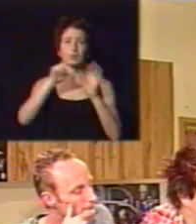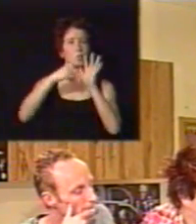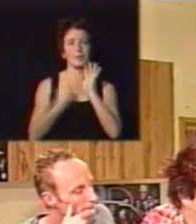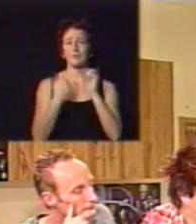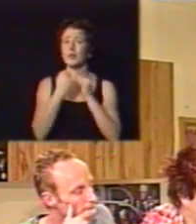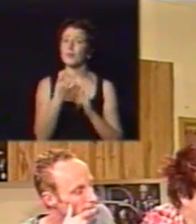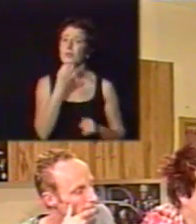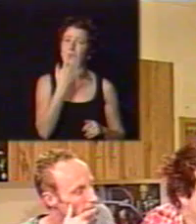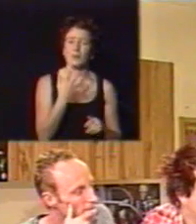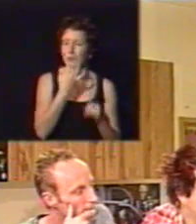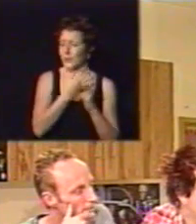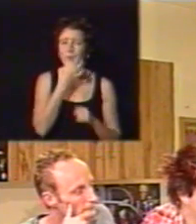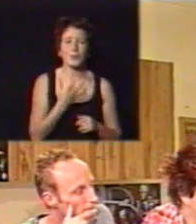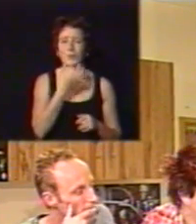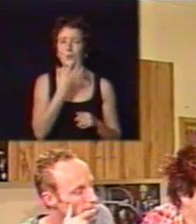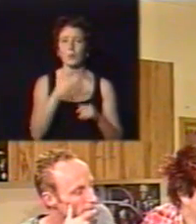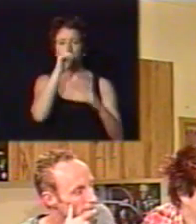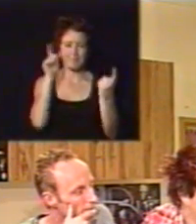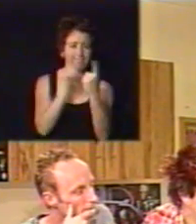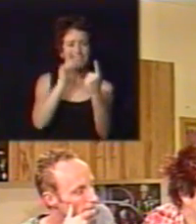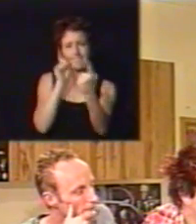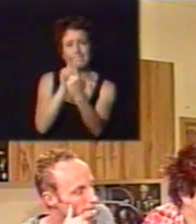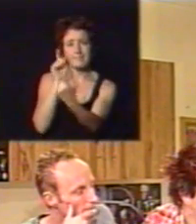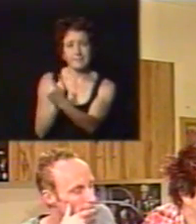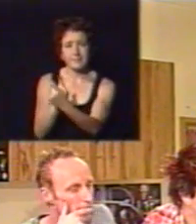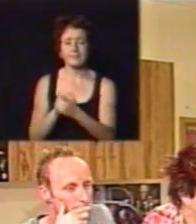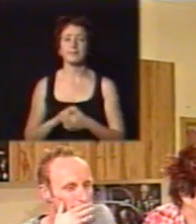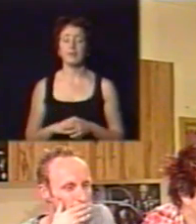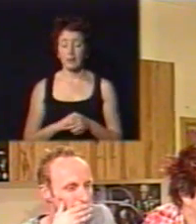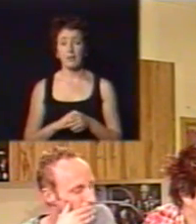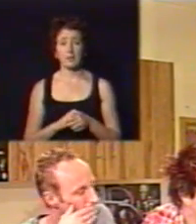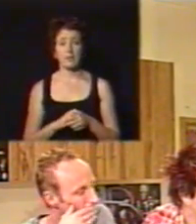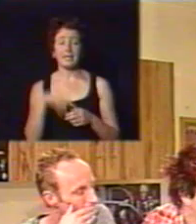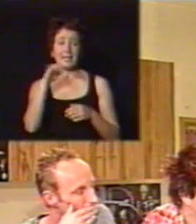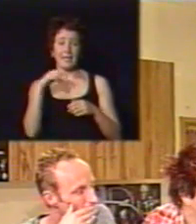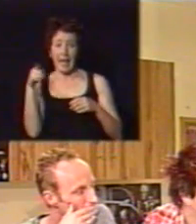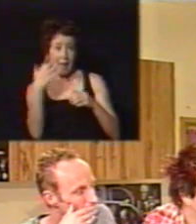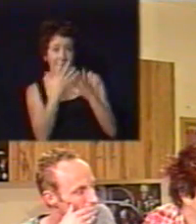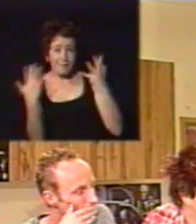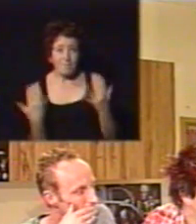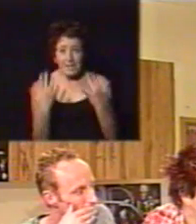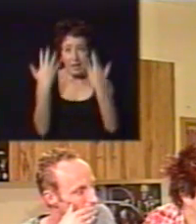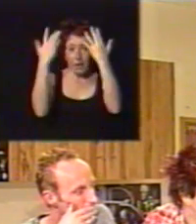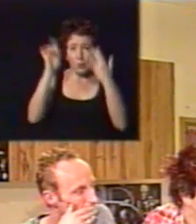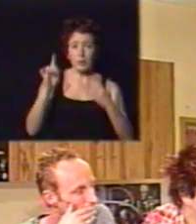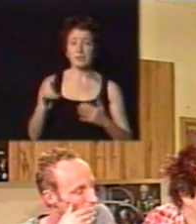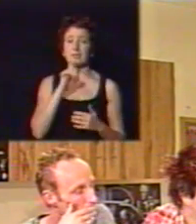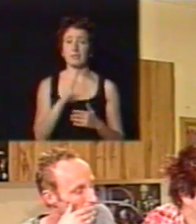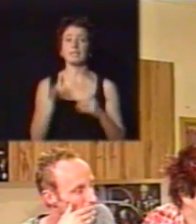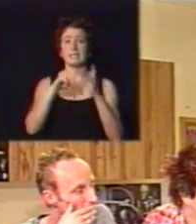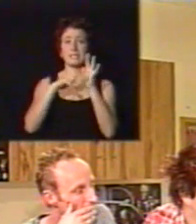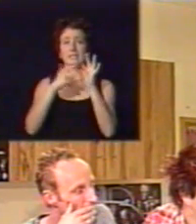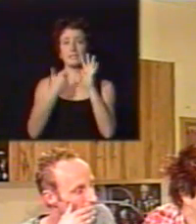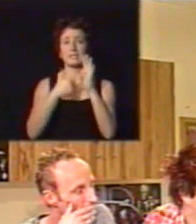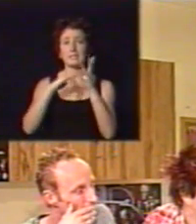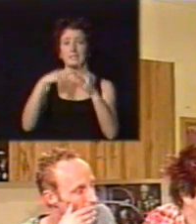going to be my next question. Yeah. Do you have figures? Are there? Well, you know, intersex conditions vary, but about 1 in 1,000 people have an intersex